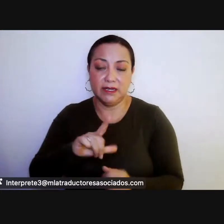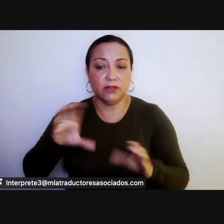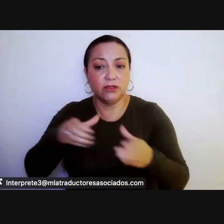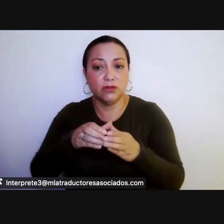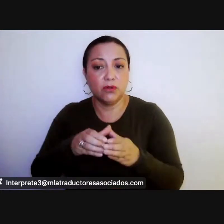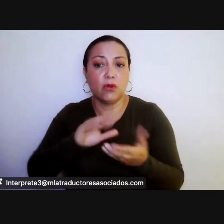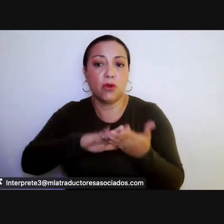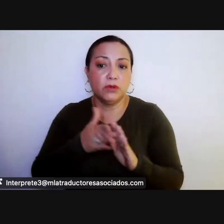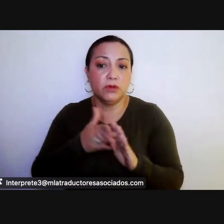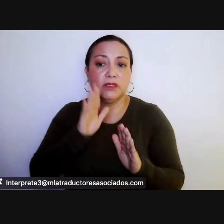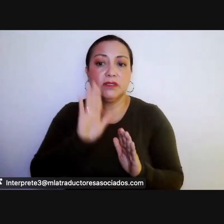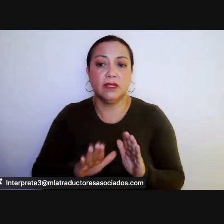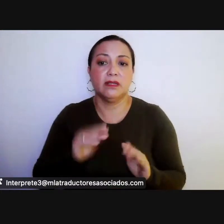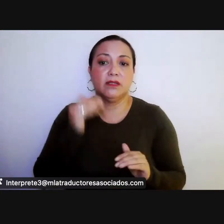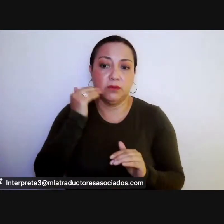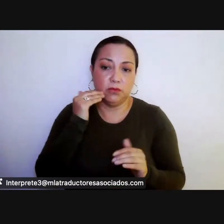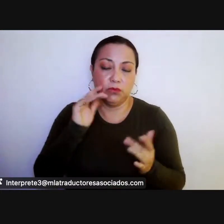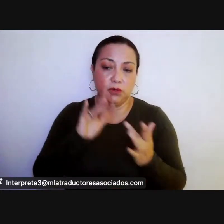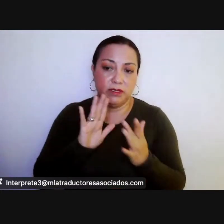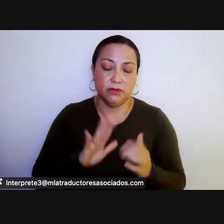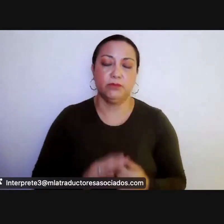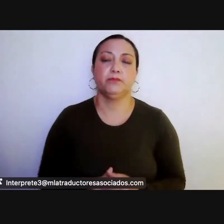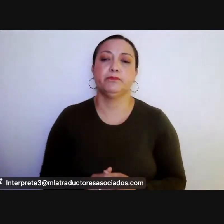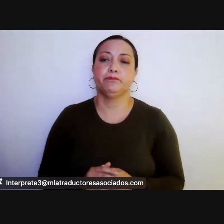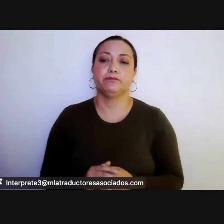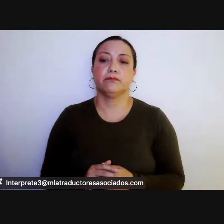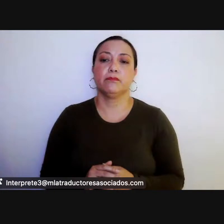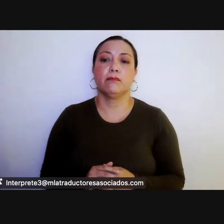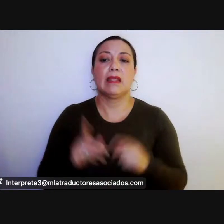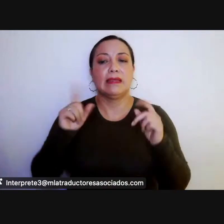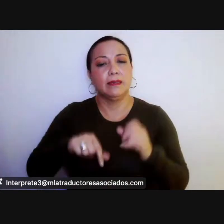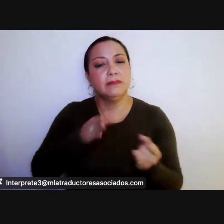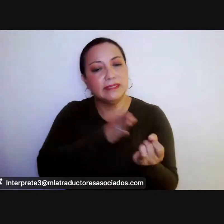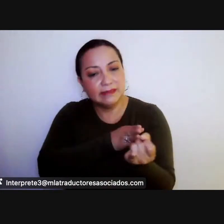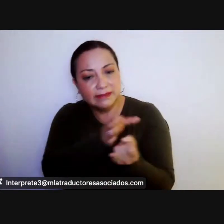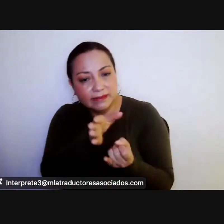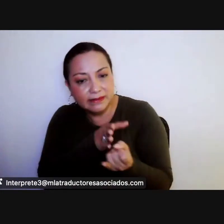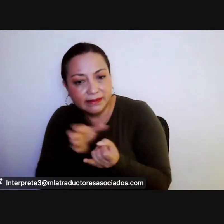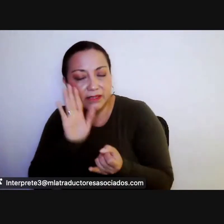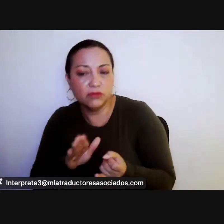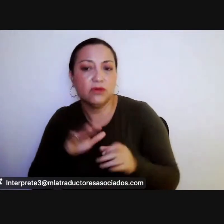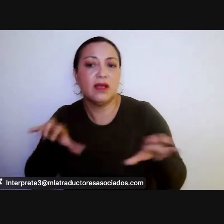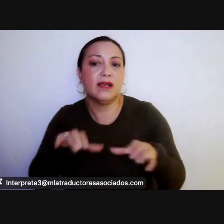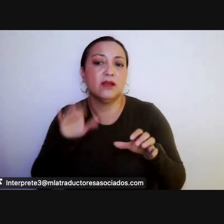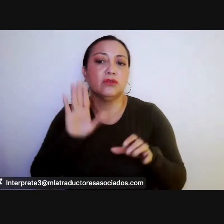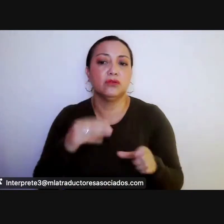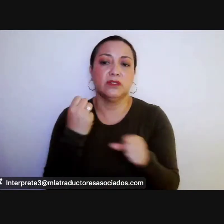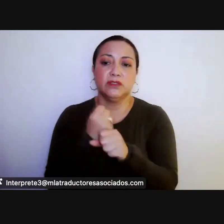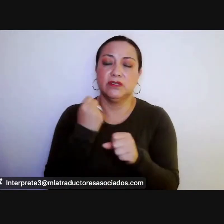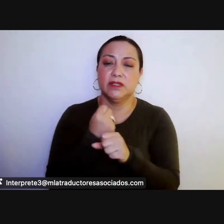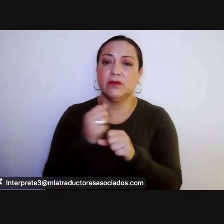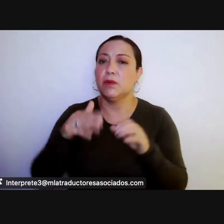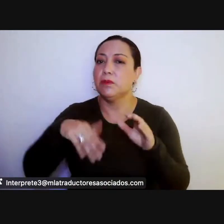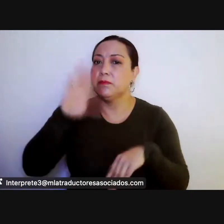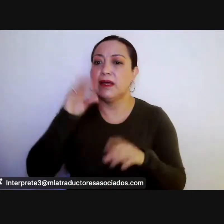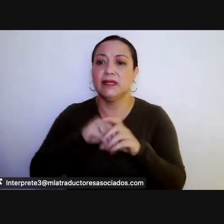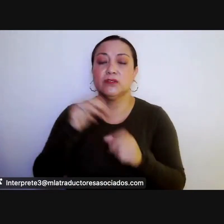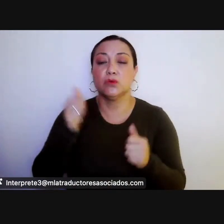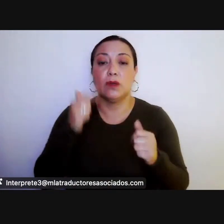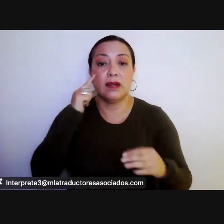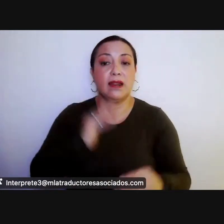for Community Leading roles and the lines of action of her work